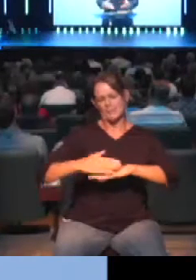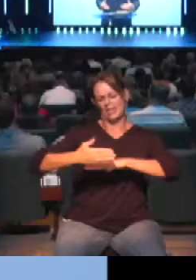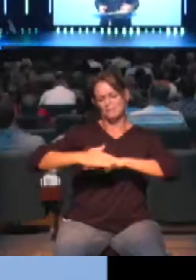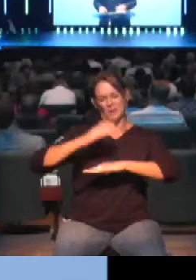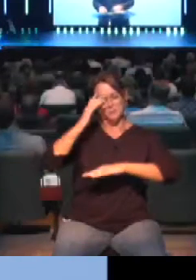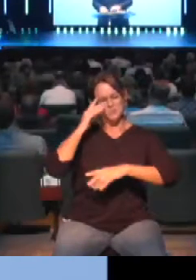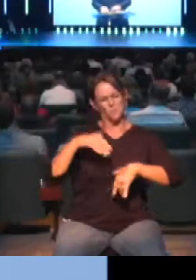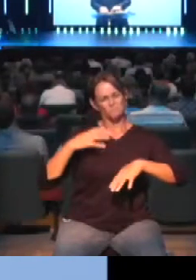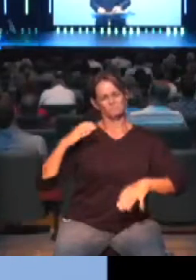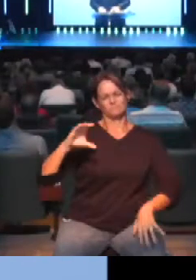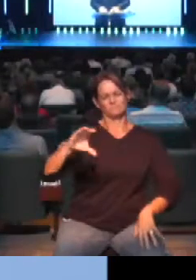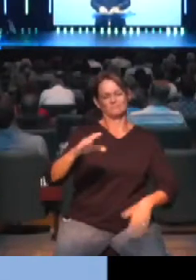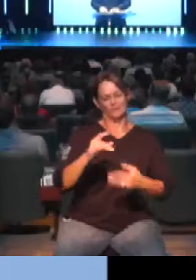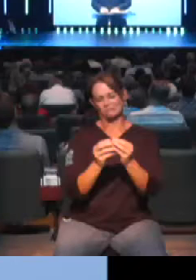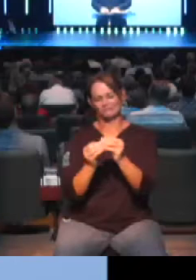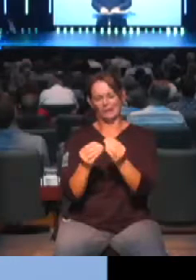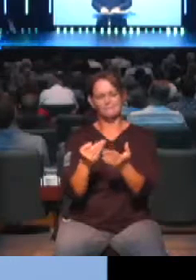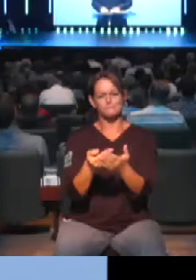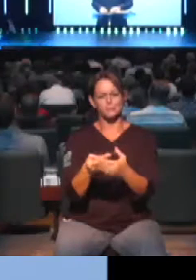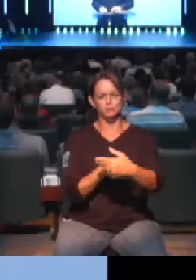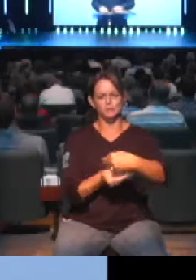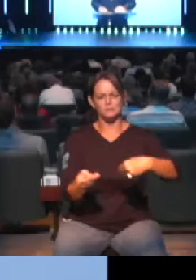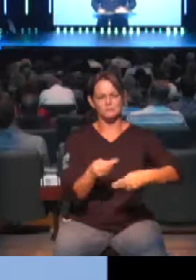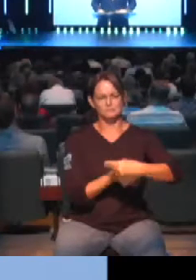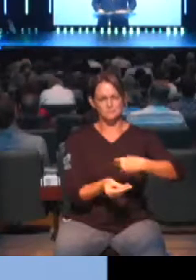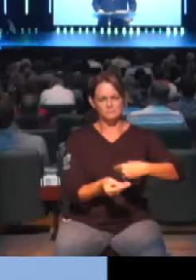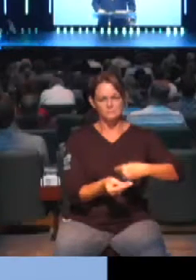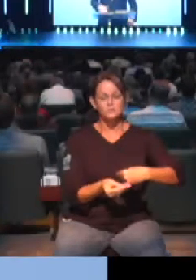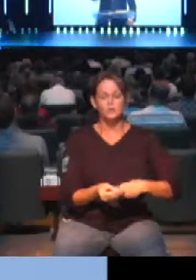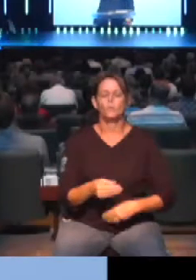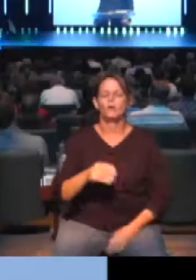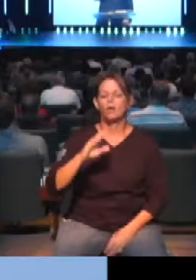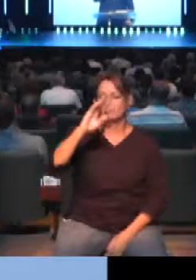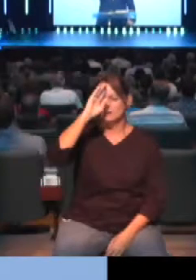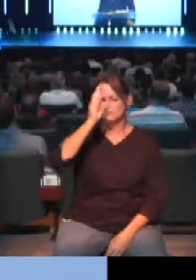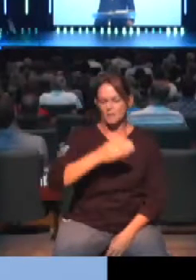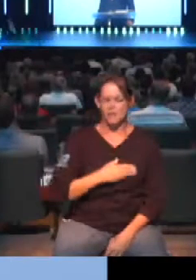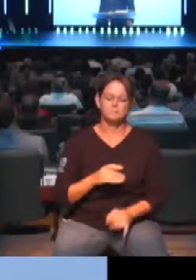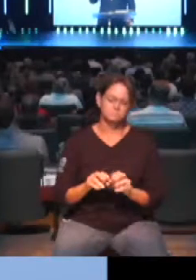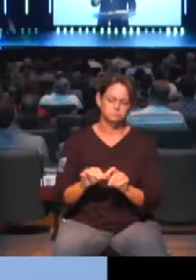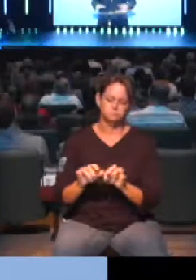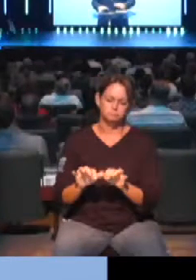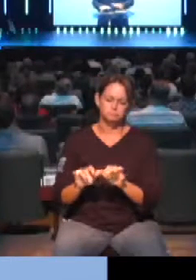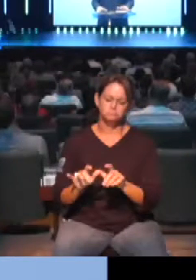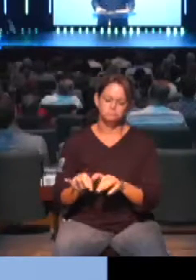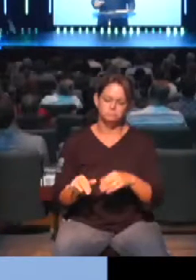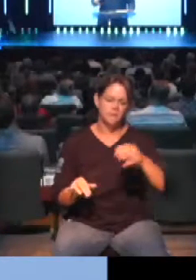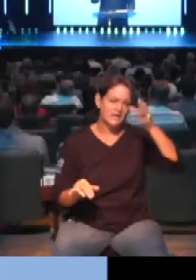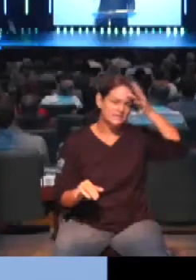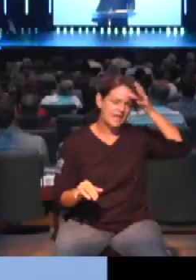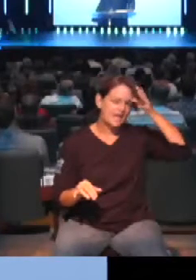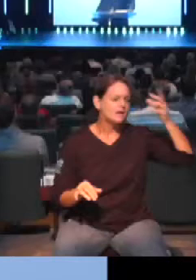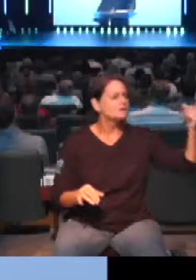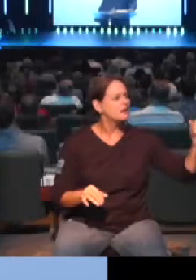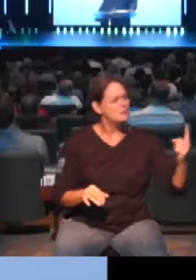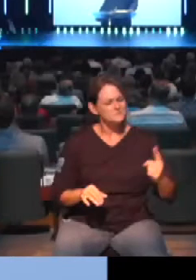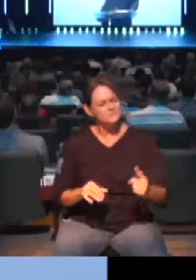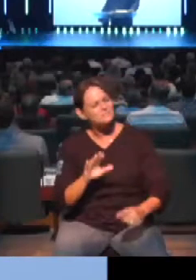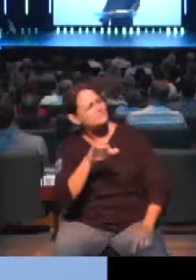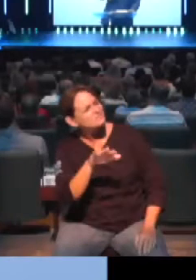things and, you know, take it over. And so he's in there, and he's doing the books, you know, and the dad comes in from the field, and the son's been going to the books, and he says,